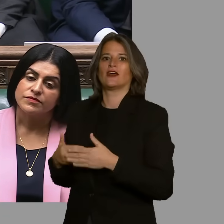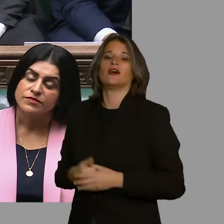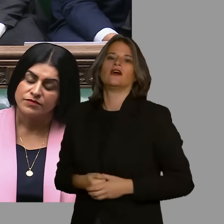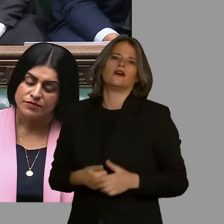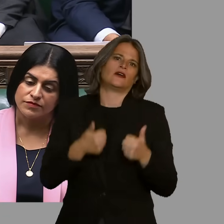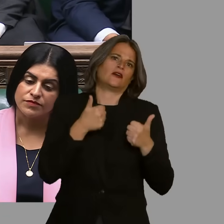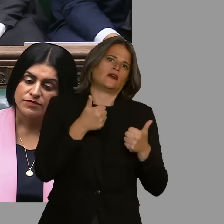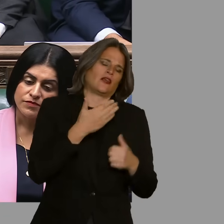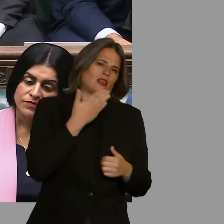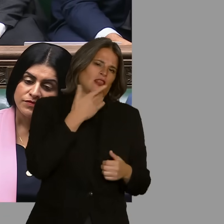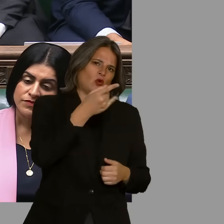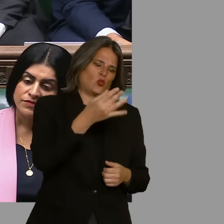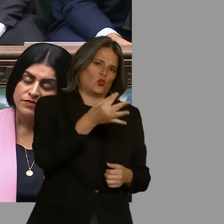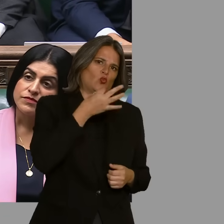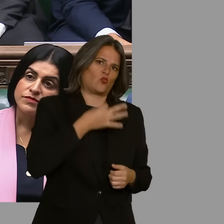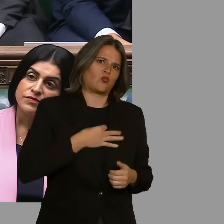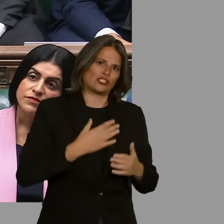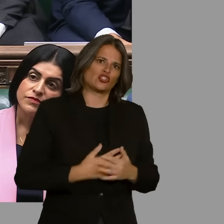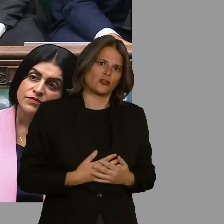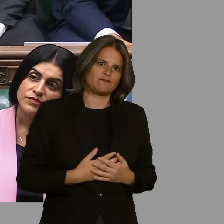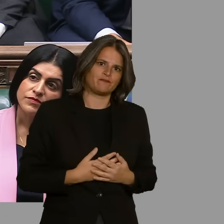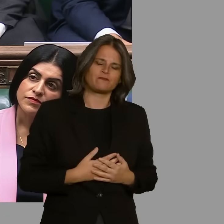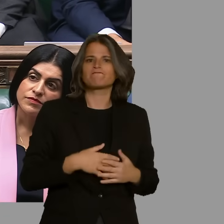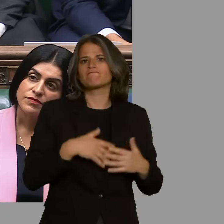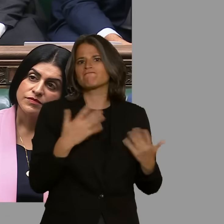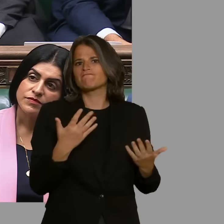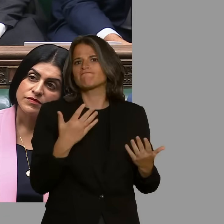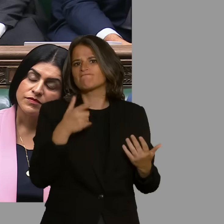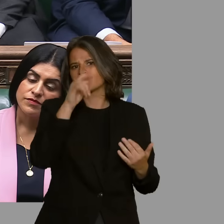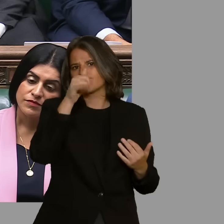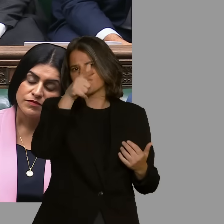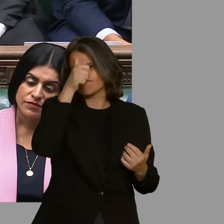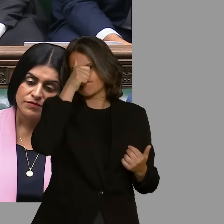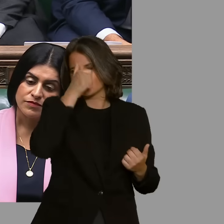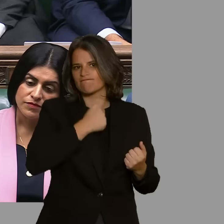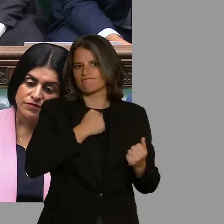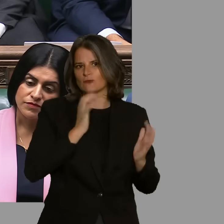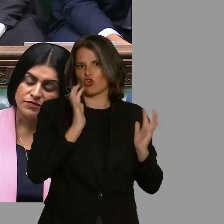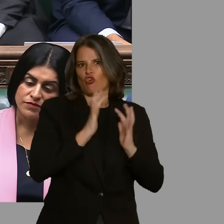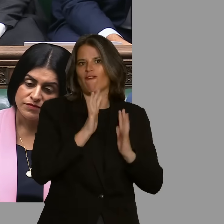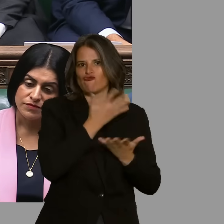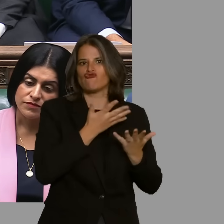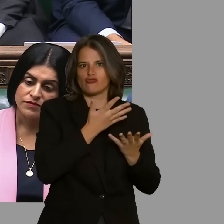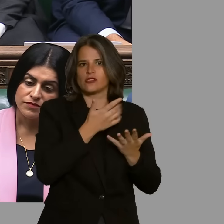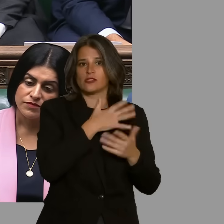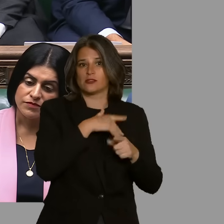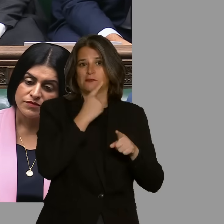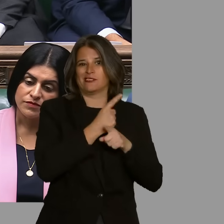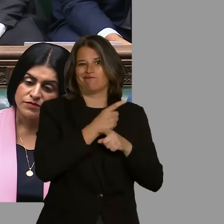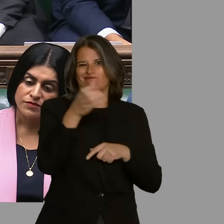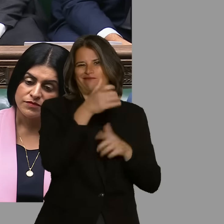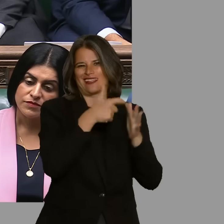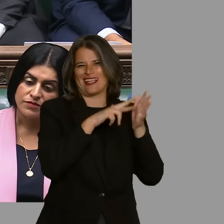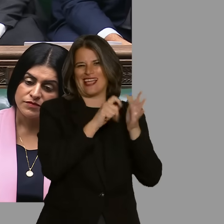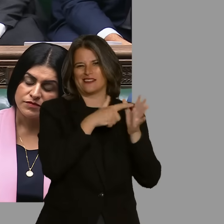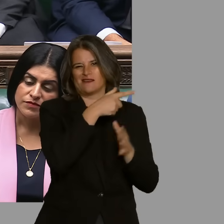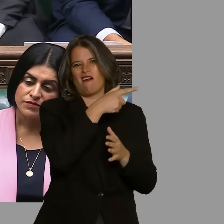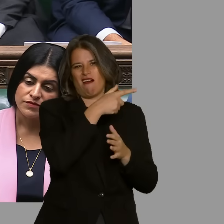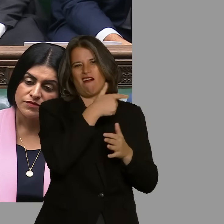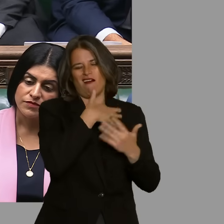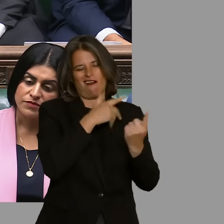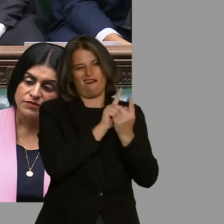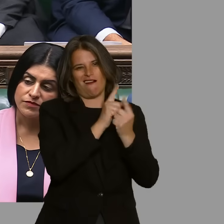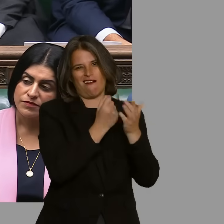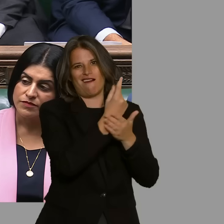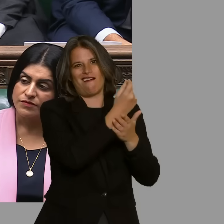number of times. Her son Ronan was fatally stabbed, and I'm proud that we've delivered, Mr. Speaker, Ronan's law to tackle